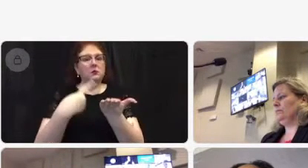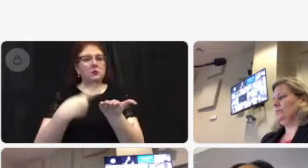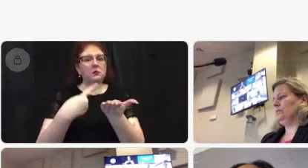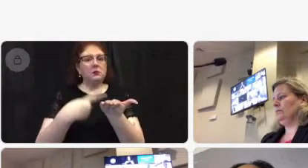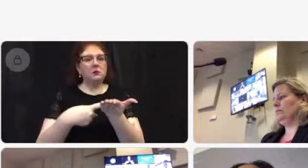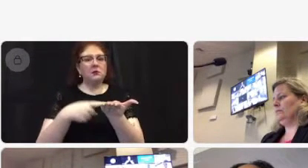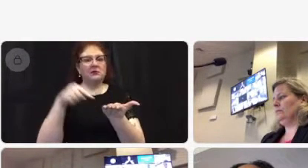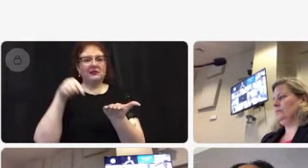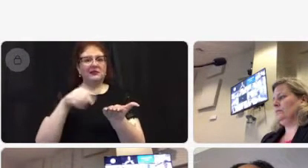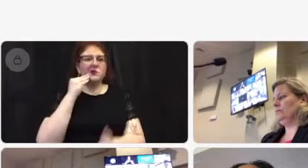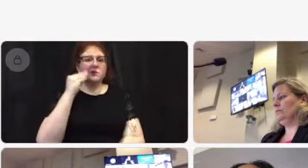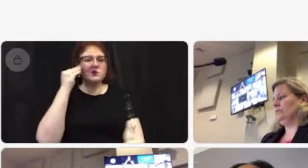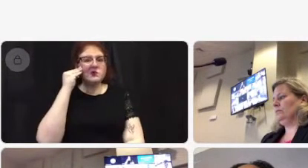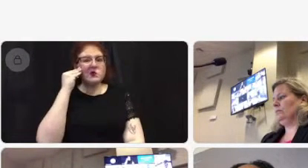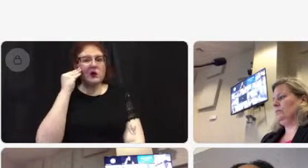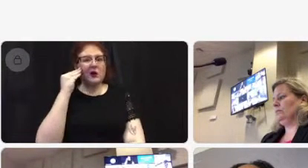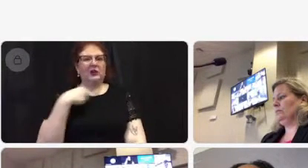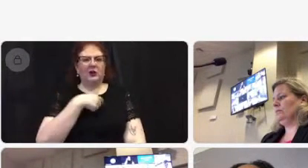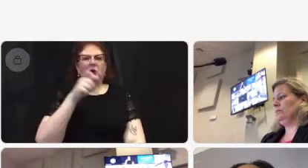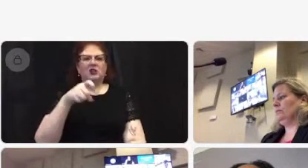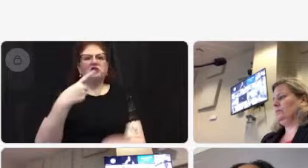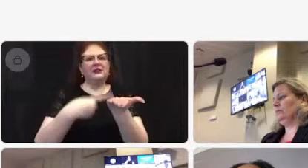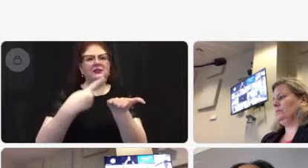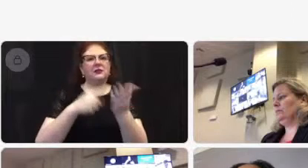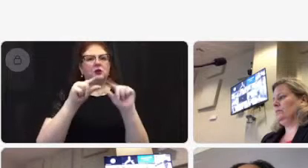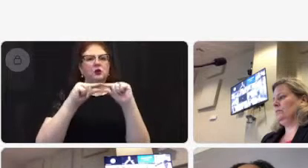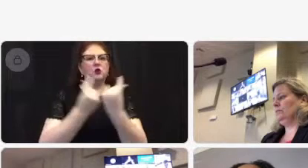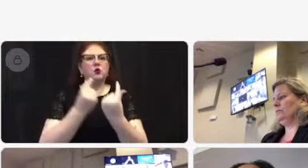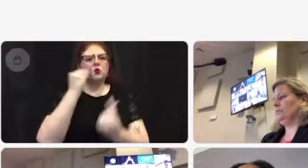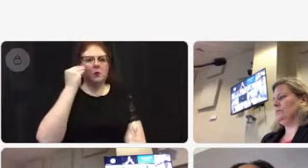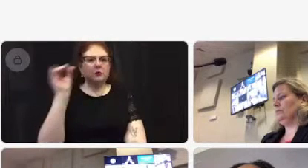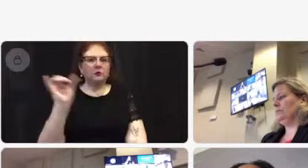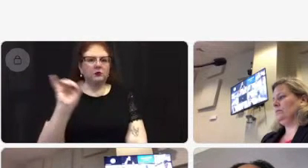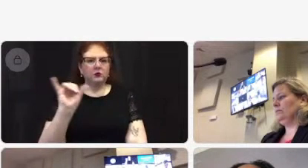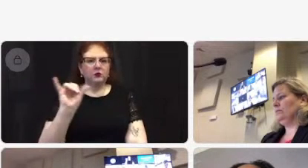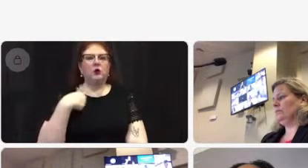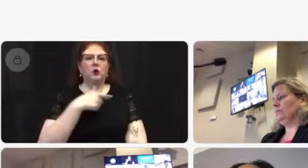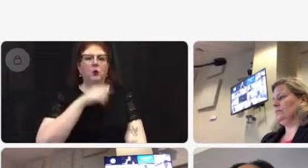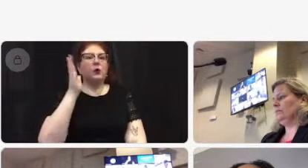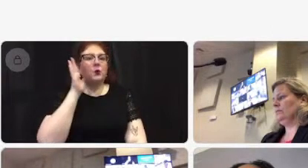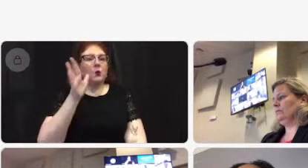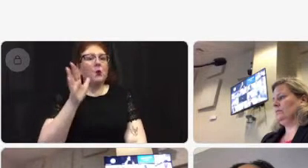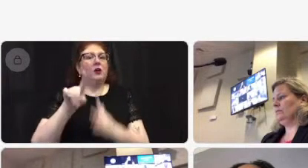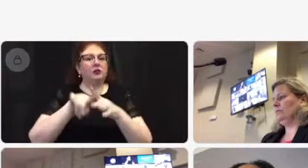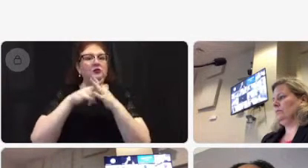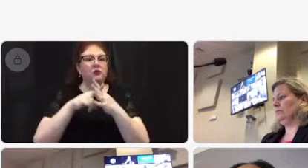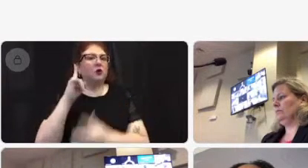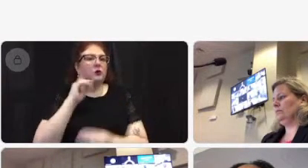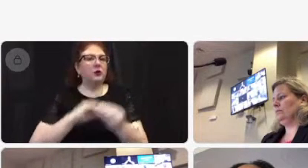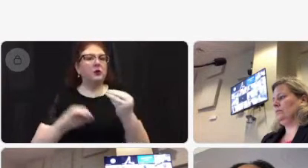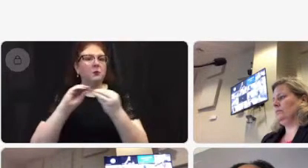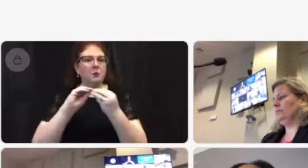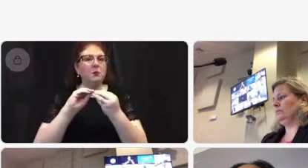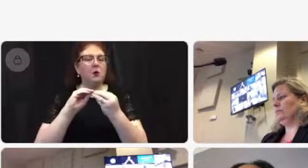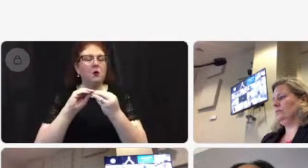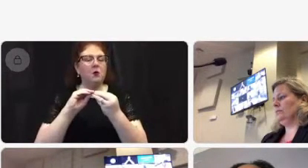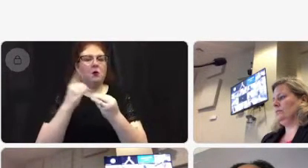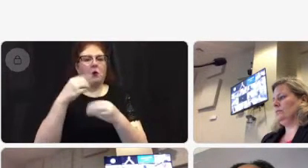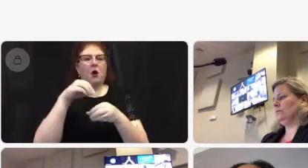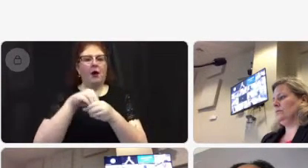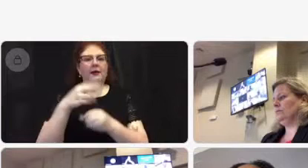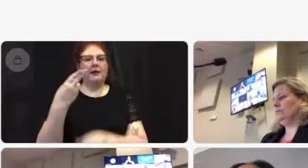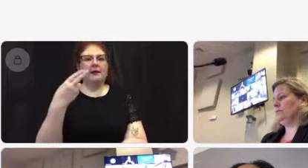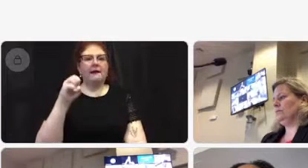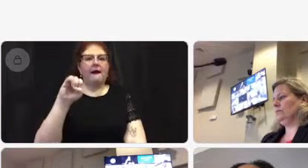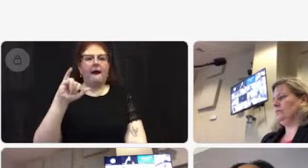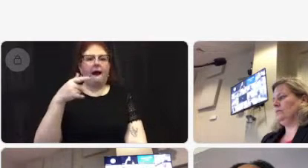homes, let's look at the group homes also, because I think we're going to hear more about those. I know that Walton Heights has got one,